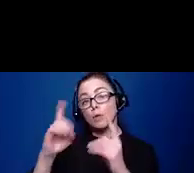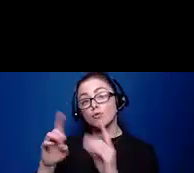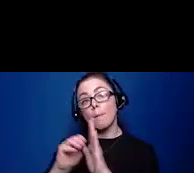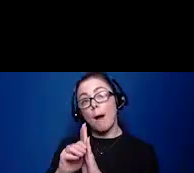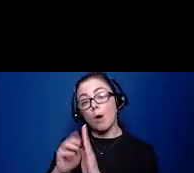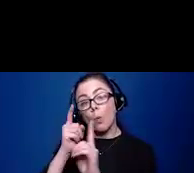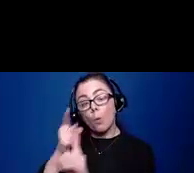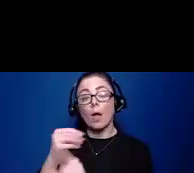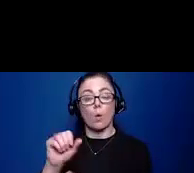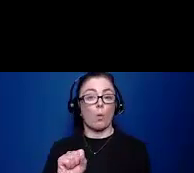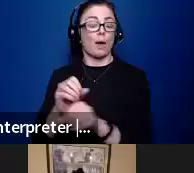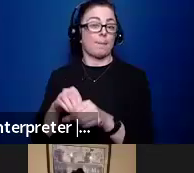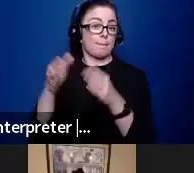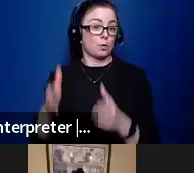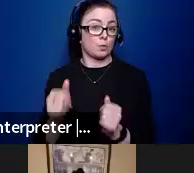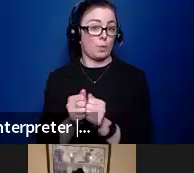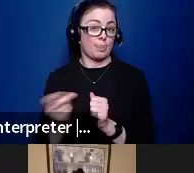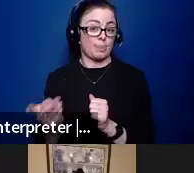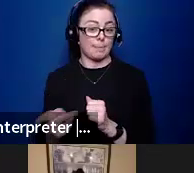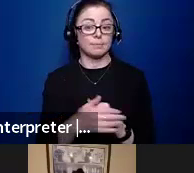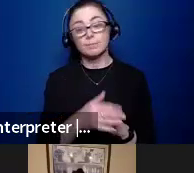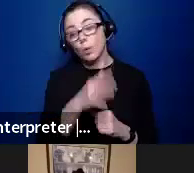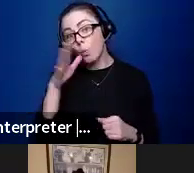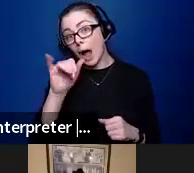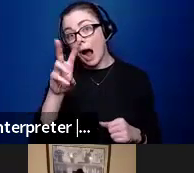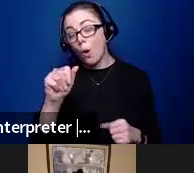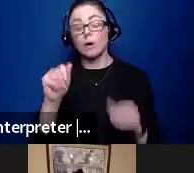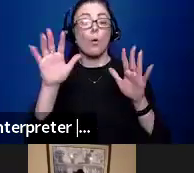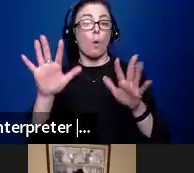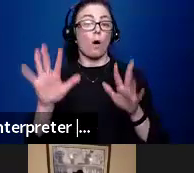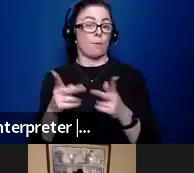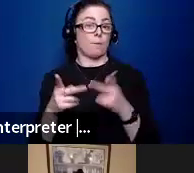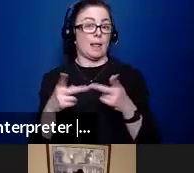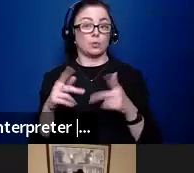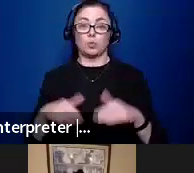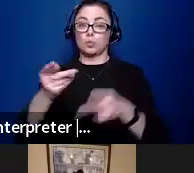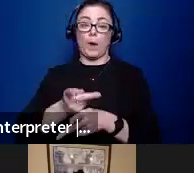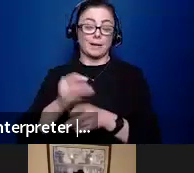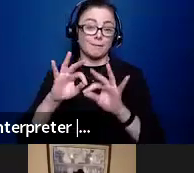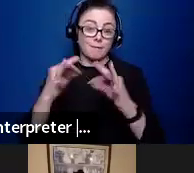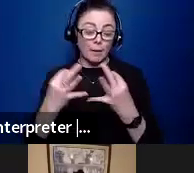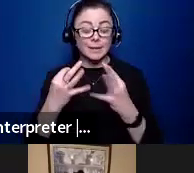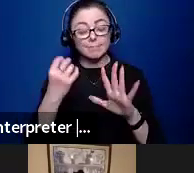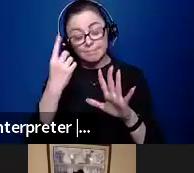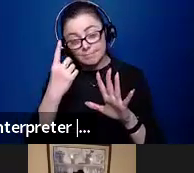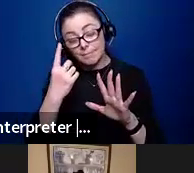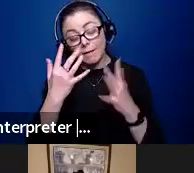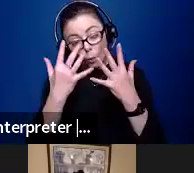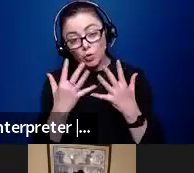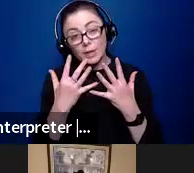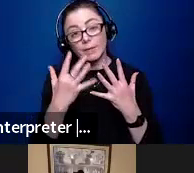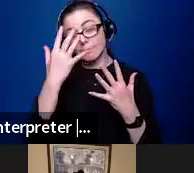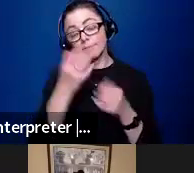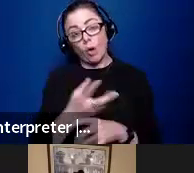in person with them. Rural Iowa is a wonderful place to raise a family. Yet unfortunately, due to Medicaid